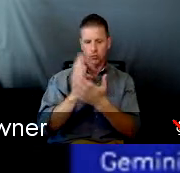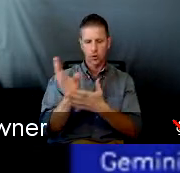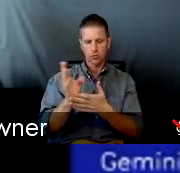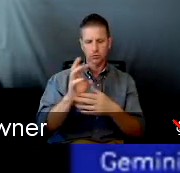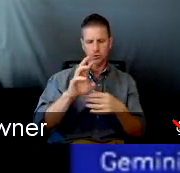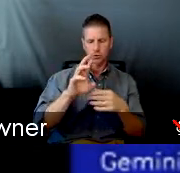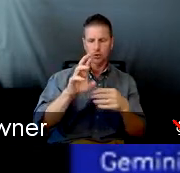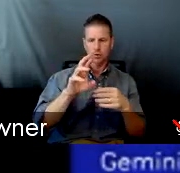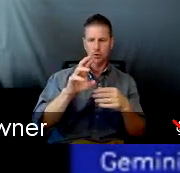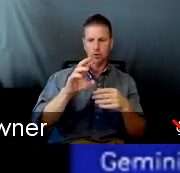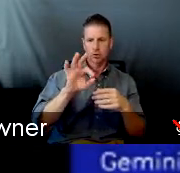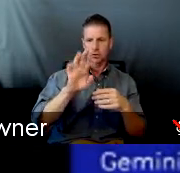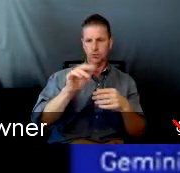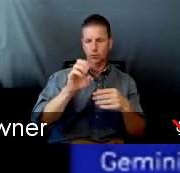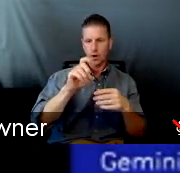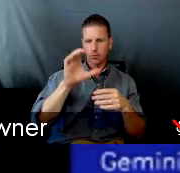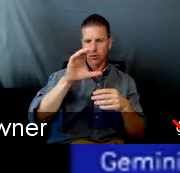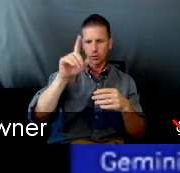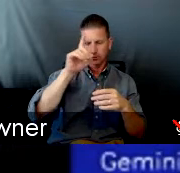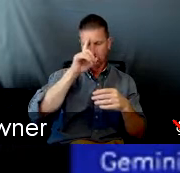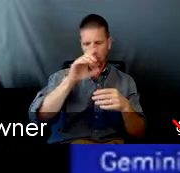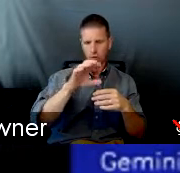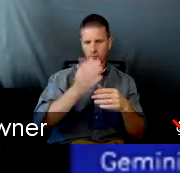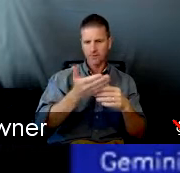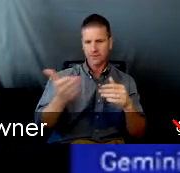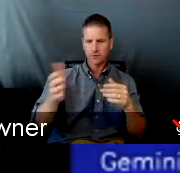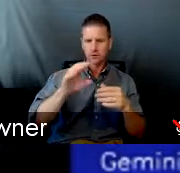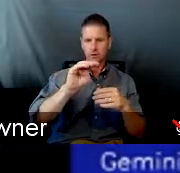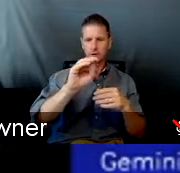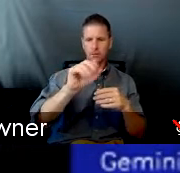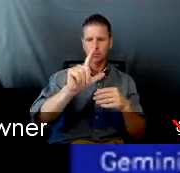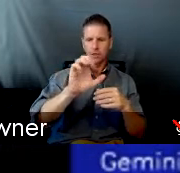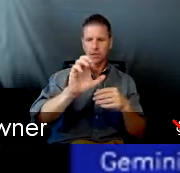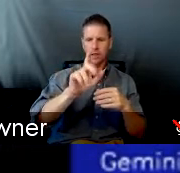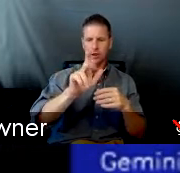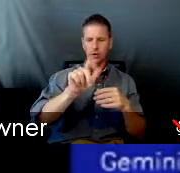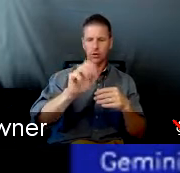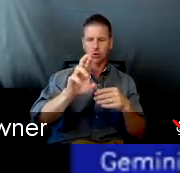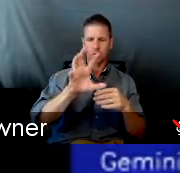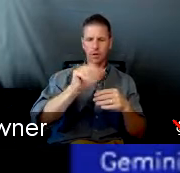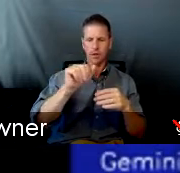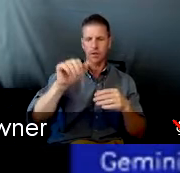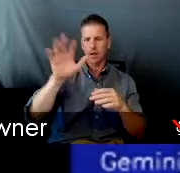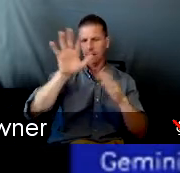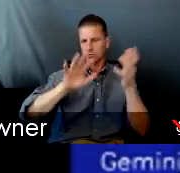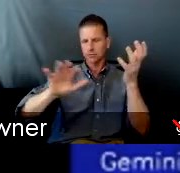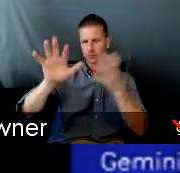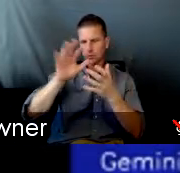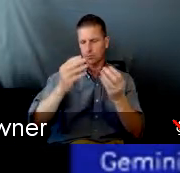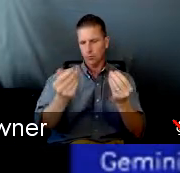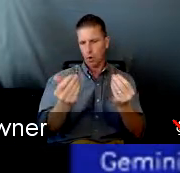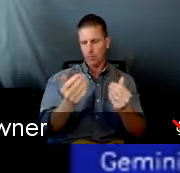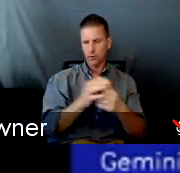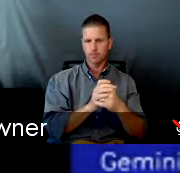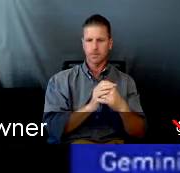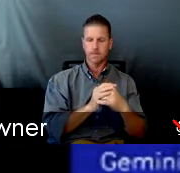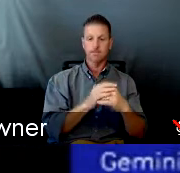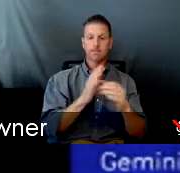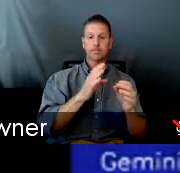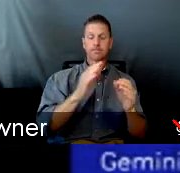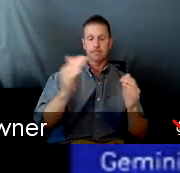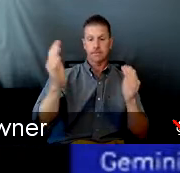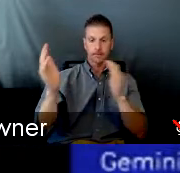for molecular features and atmospheric properties of the exoplanets that we observe. So if you go to the next slide.